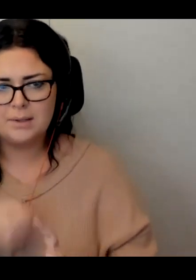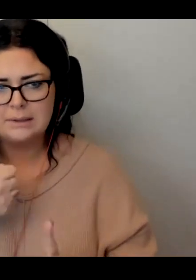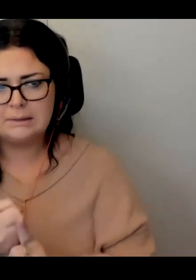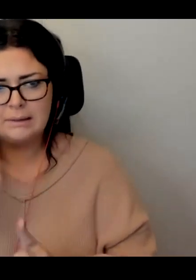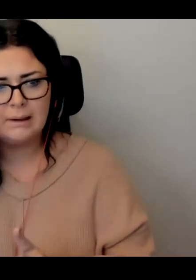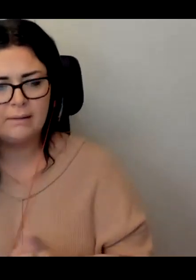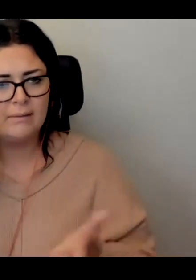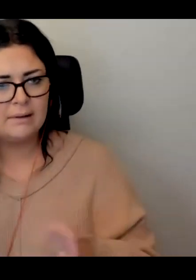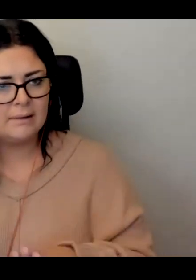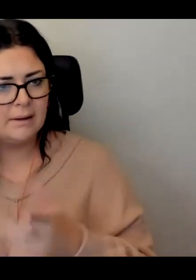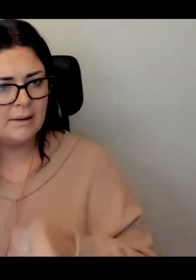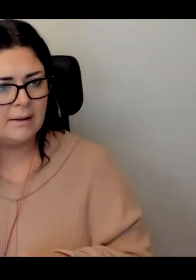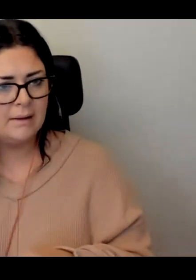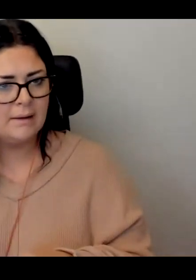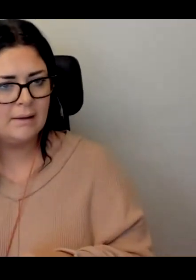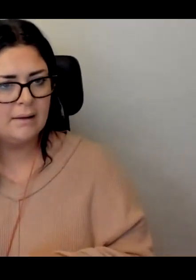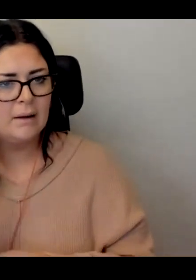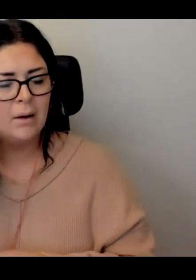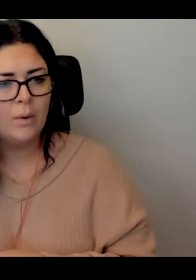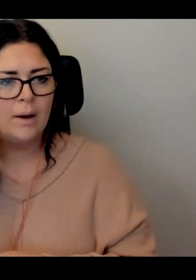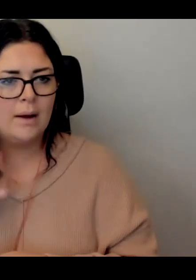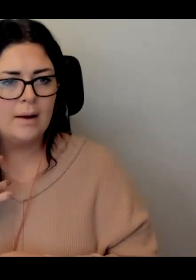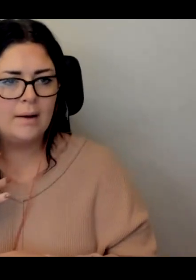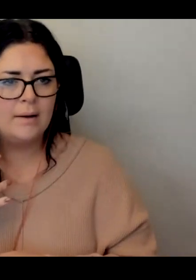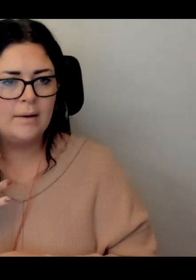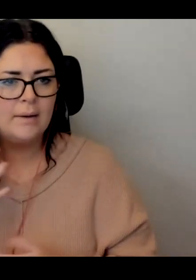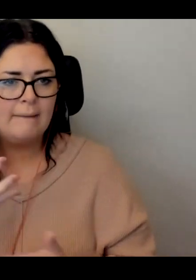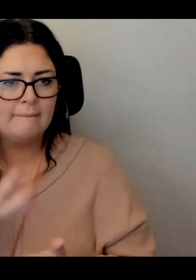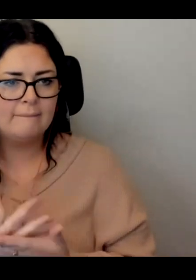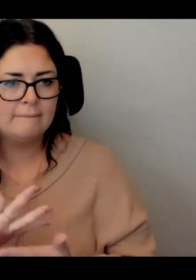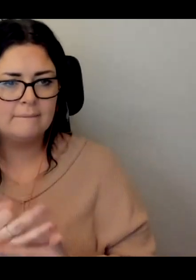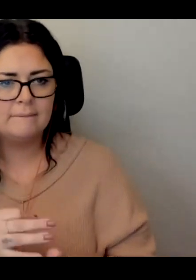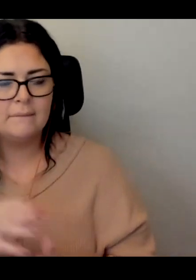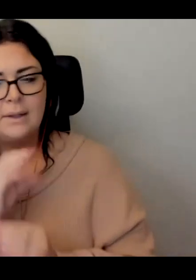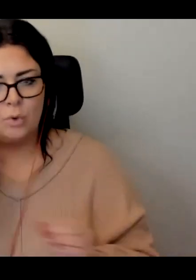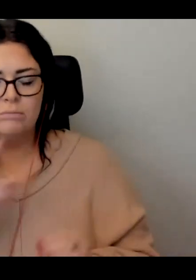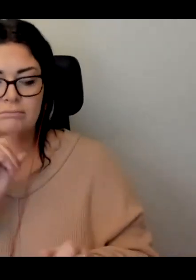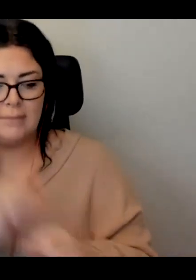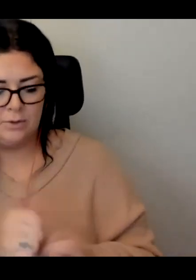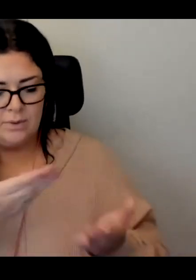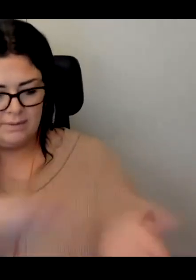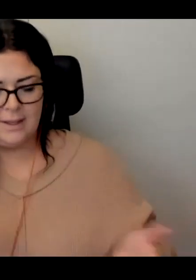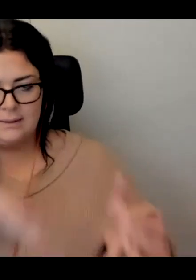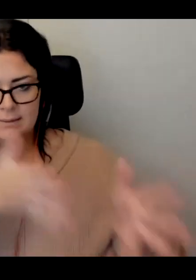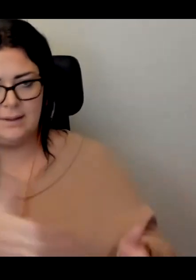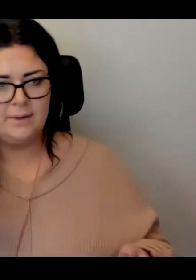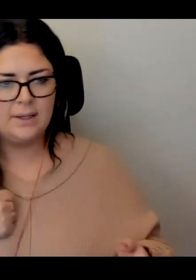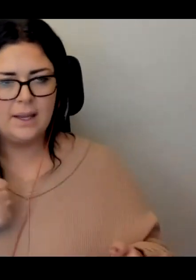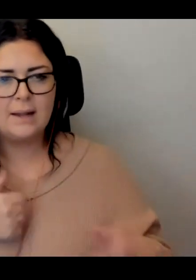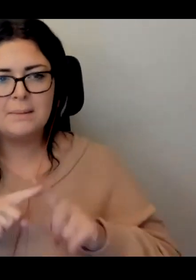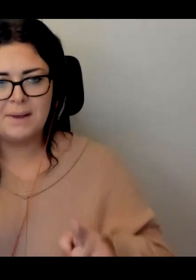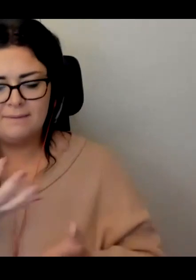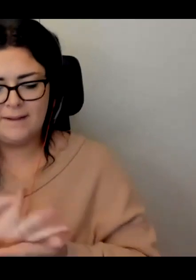death. Given that we have no sort of physical assets left in Canada, but certainly financial assets,